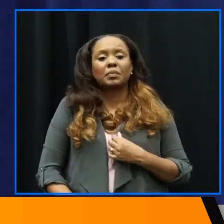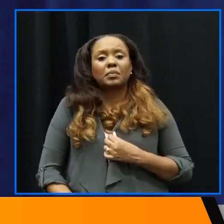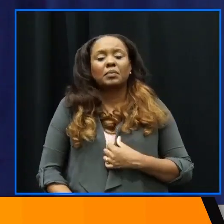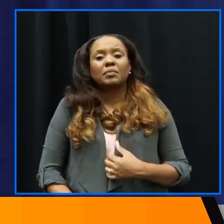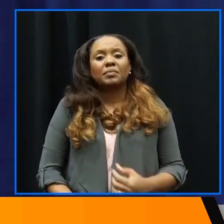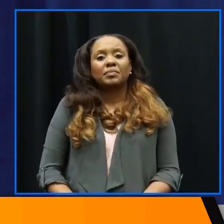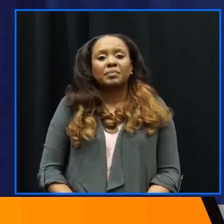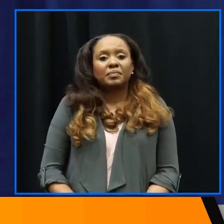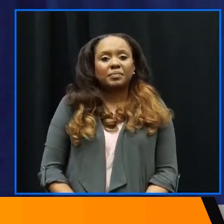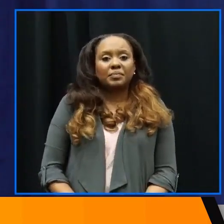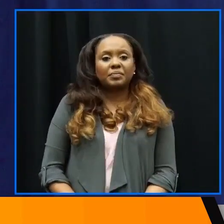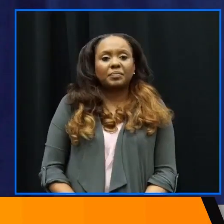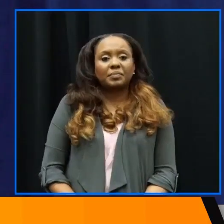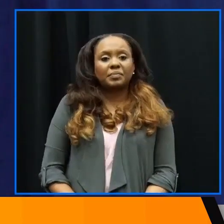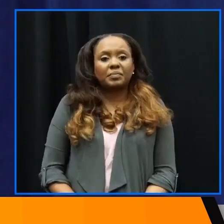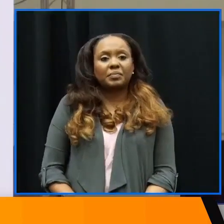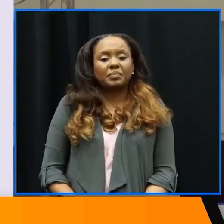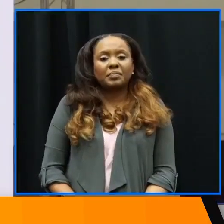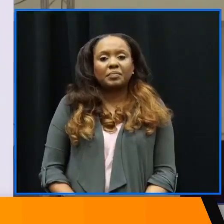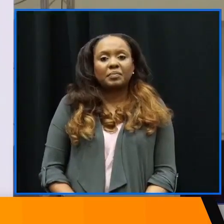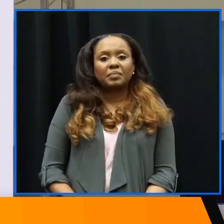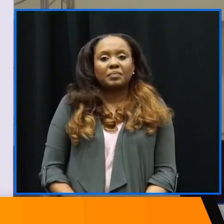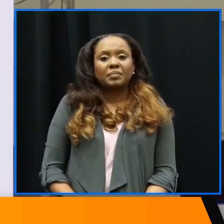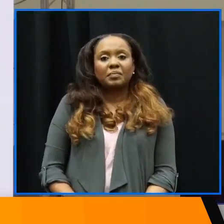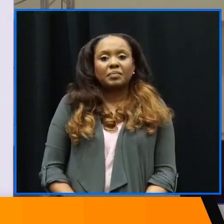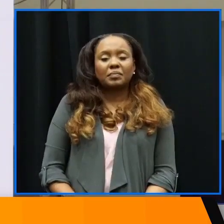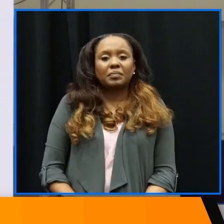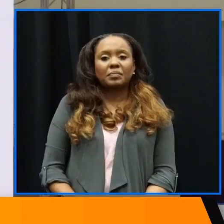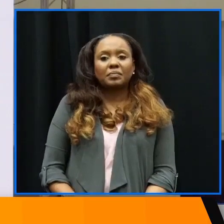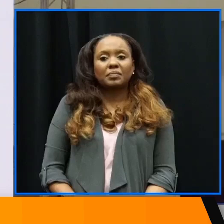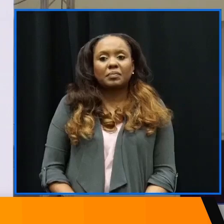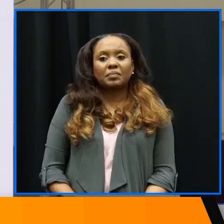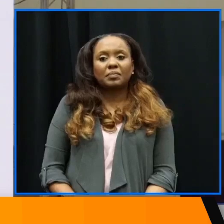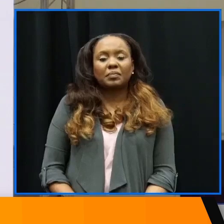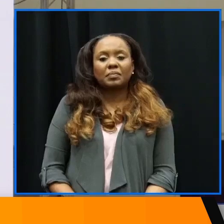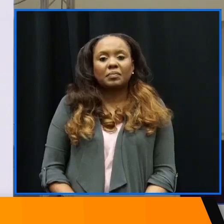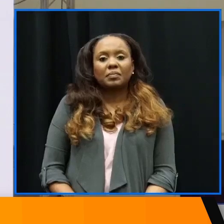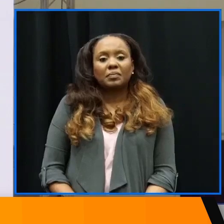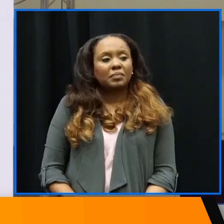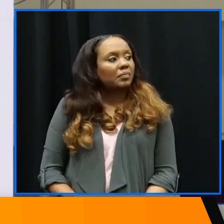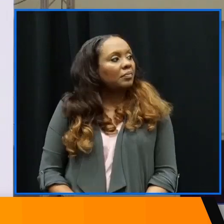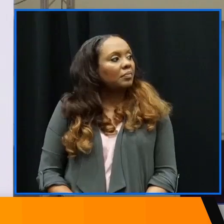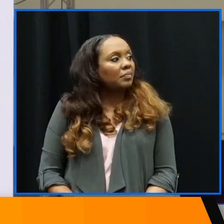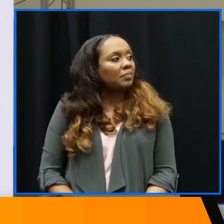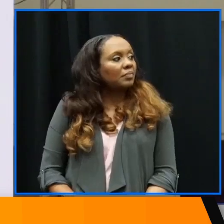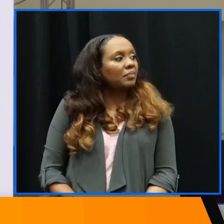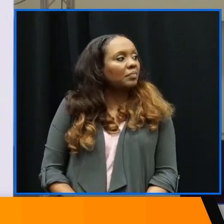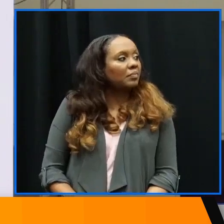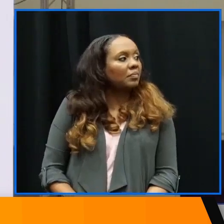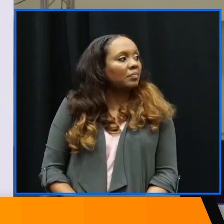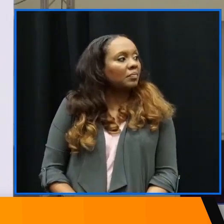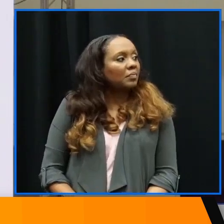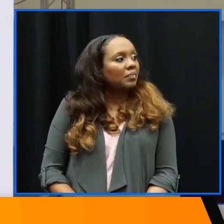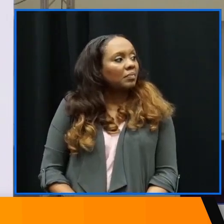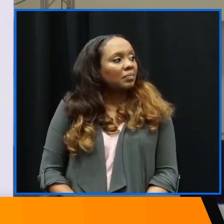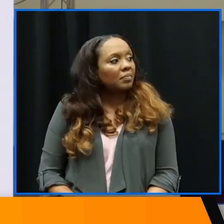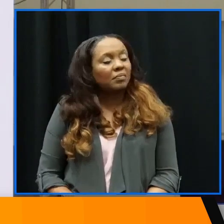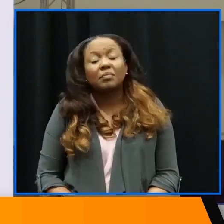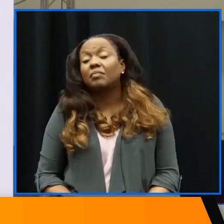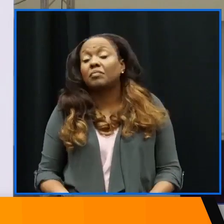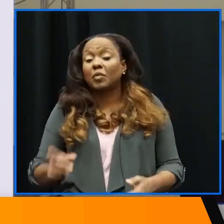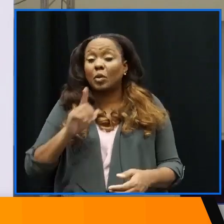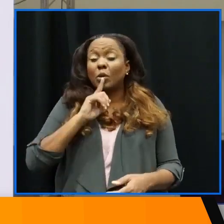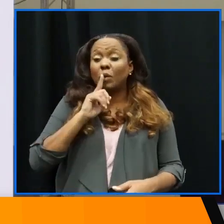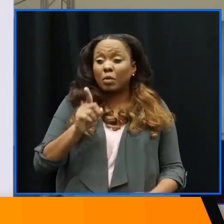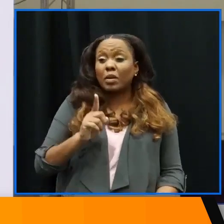to look at and consider different options is to make the average new pension smaller right. So again if the objective is to reduce